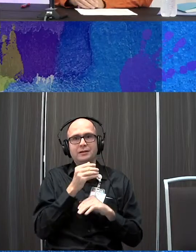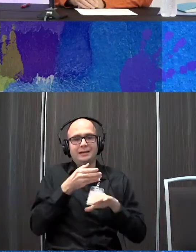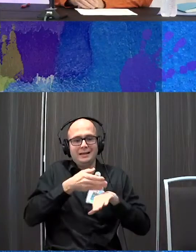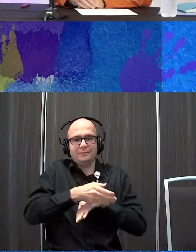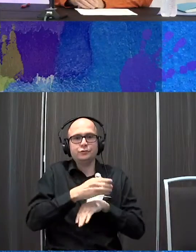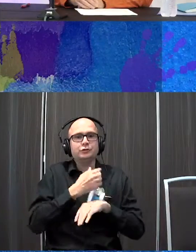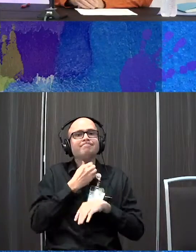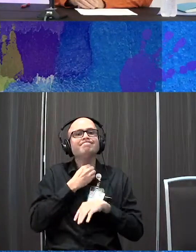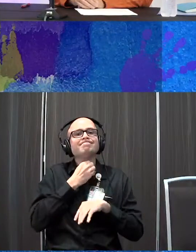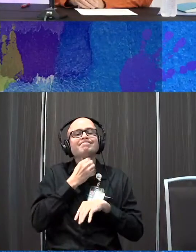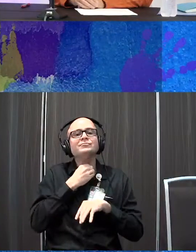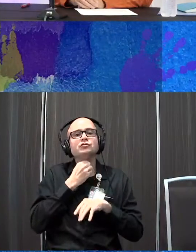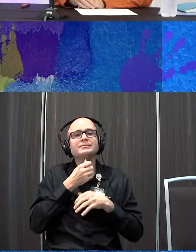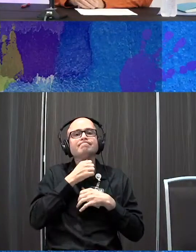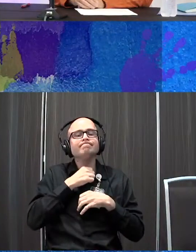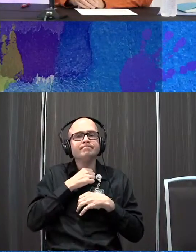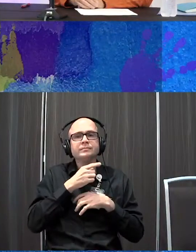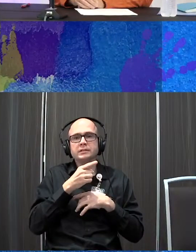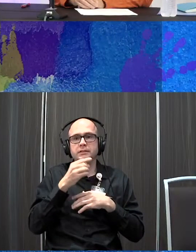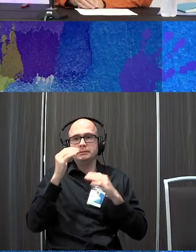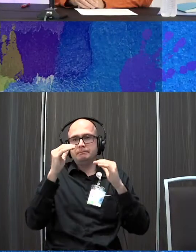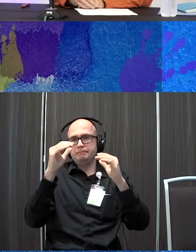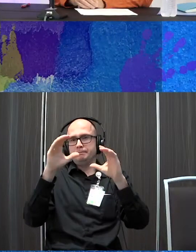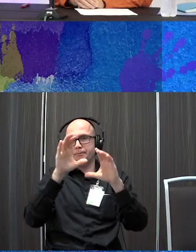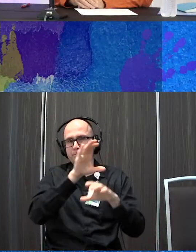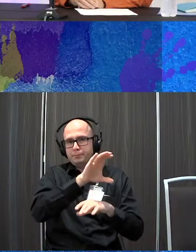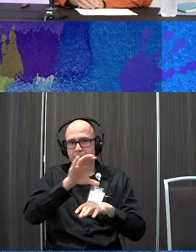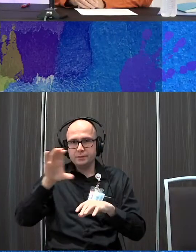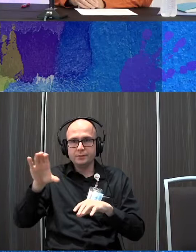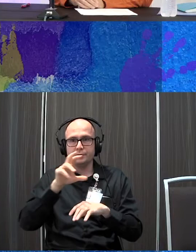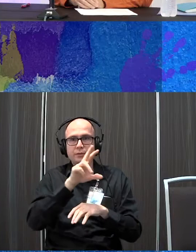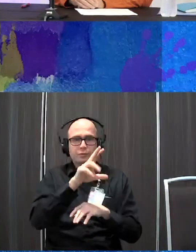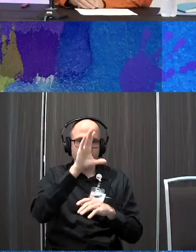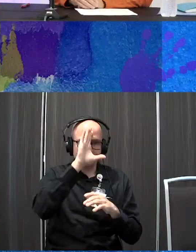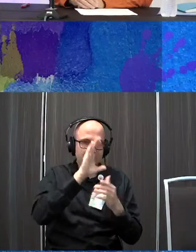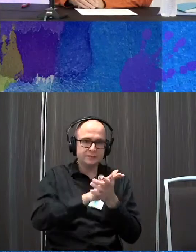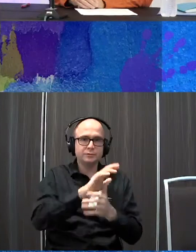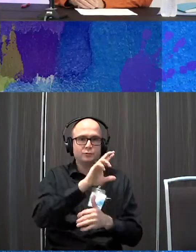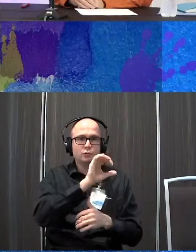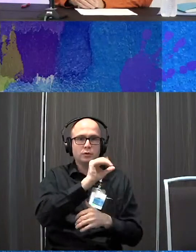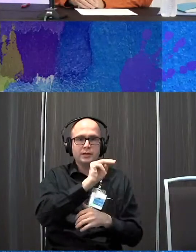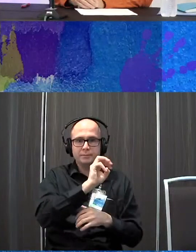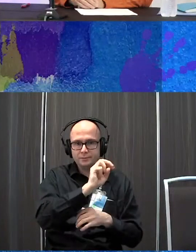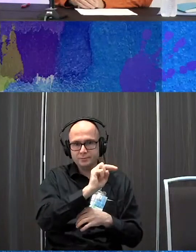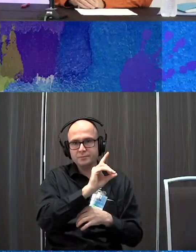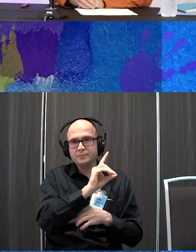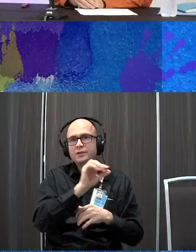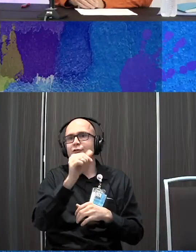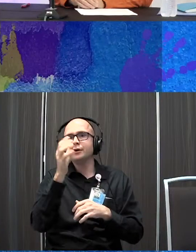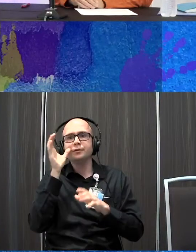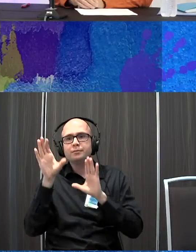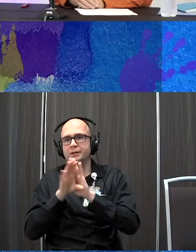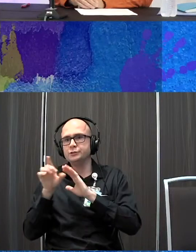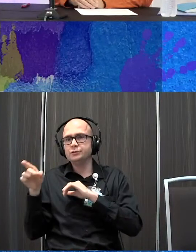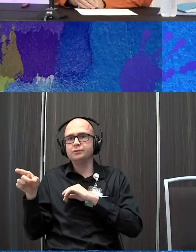trach. The bottom couple pictures with the three of us are my husband Raymond and Cole. And then the other